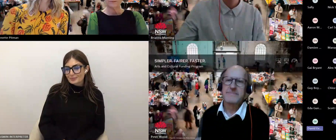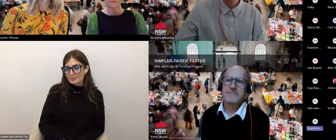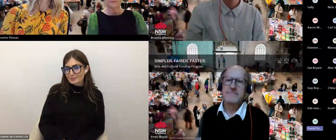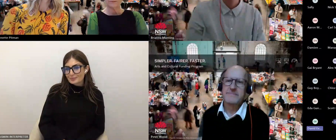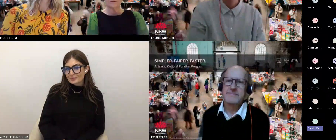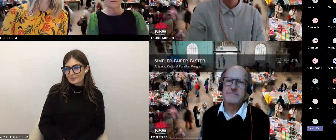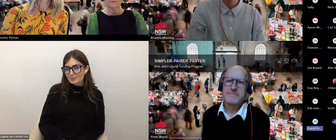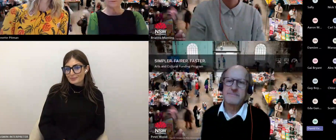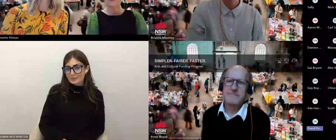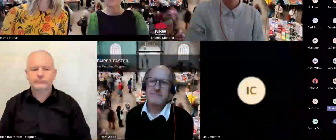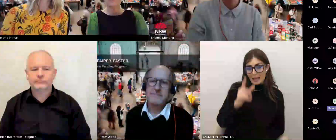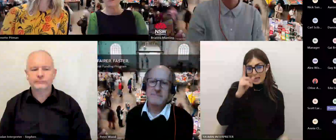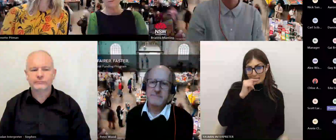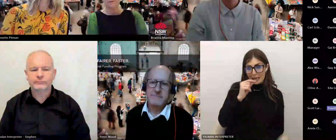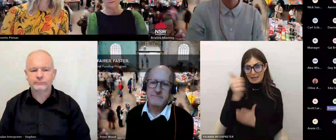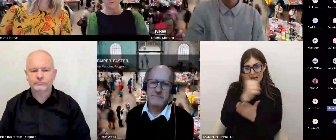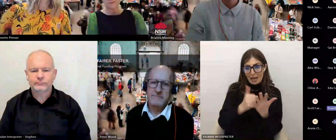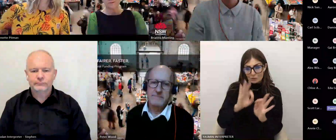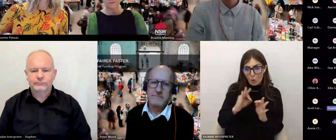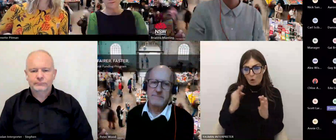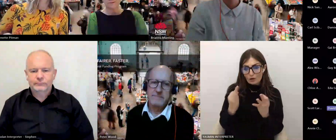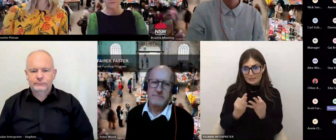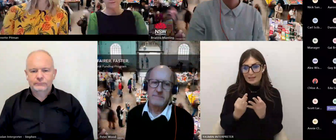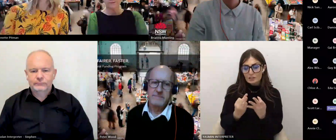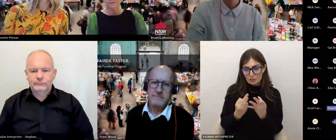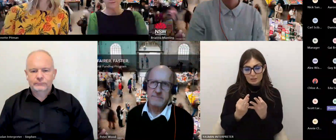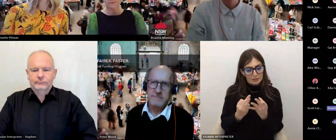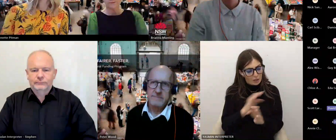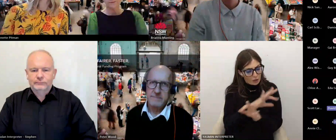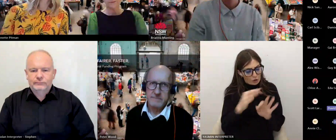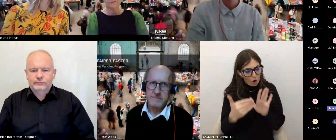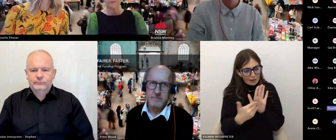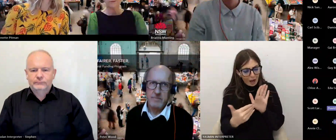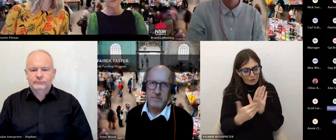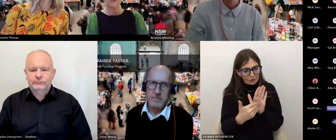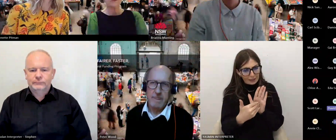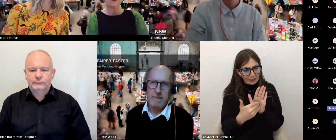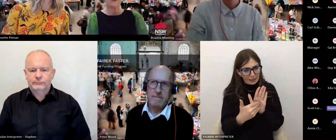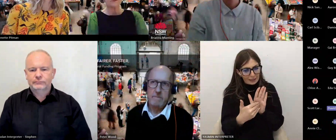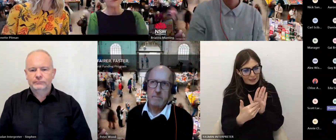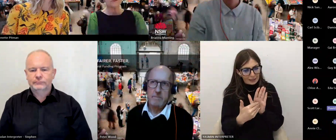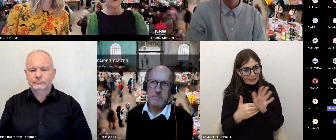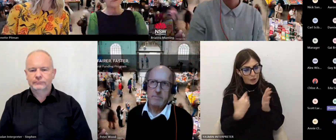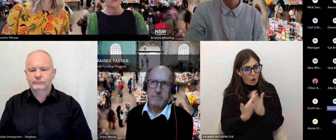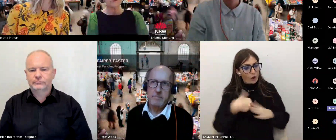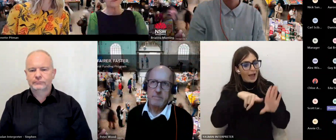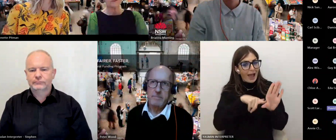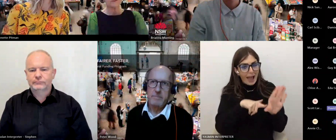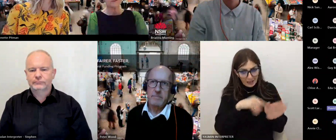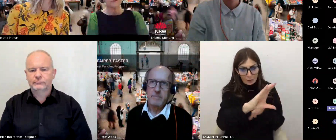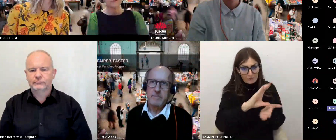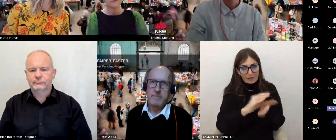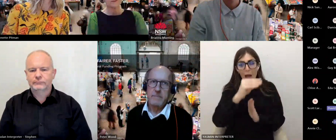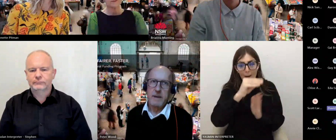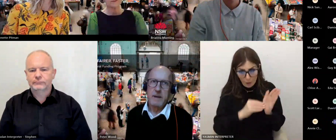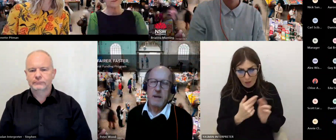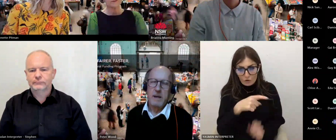Can arts organisations that are not currently on annual funding now apply for annual